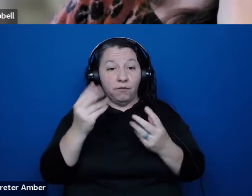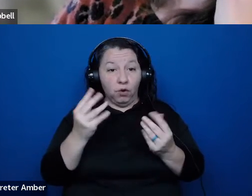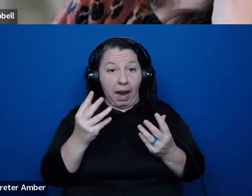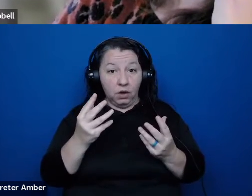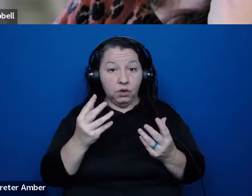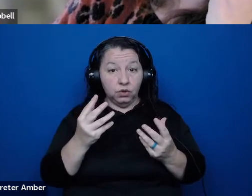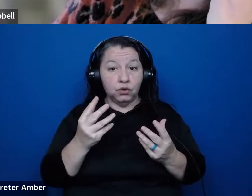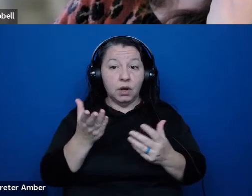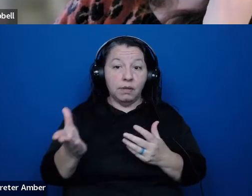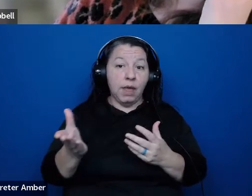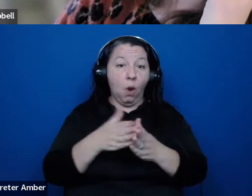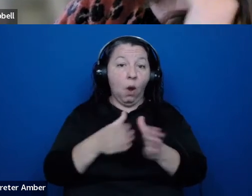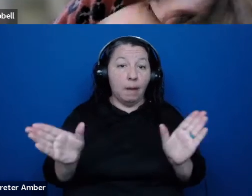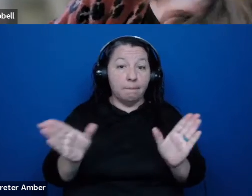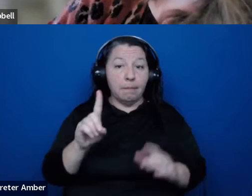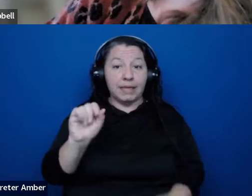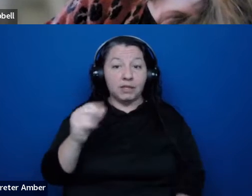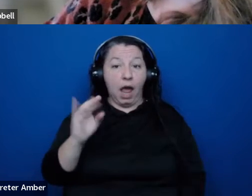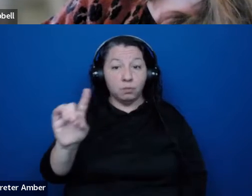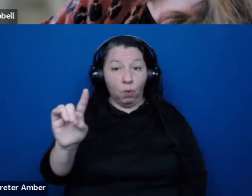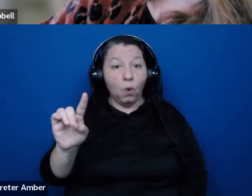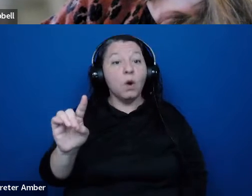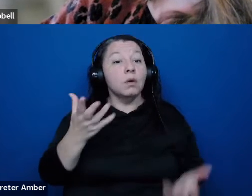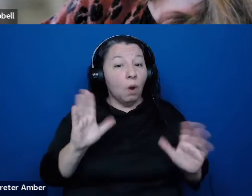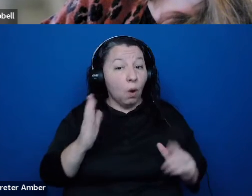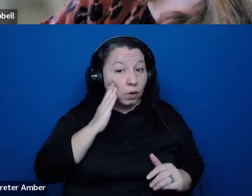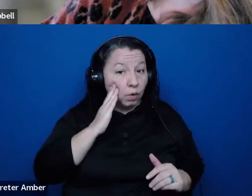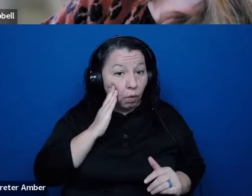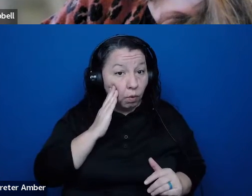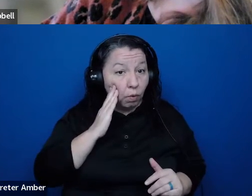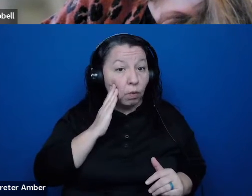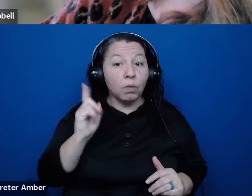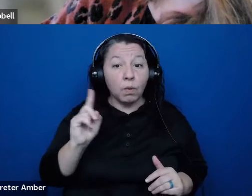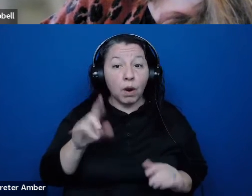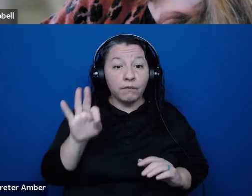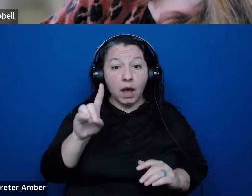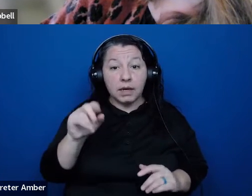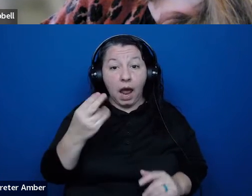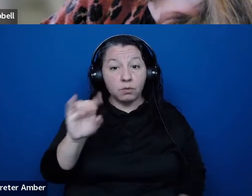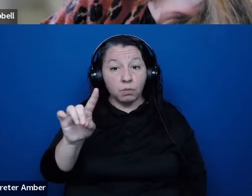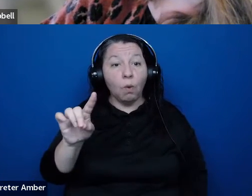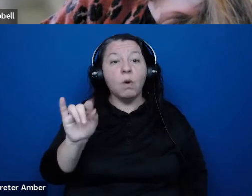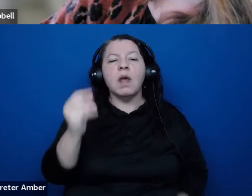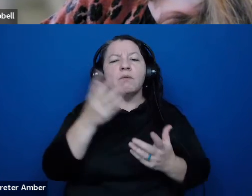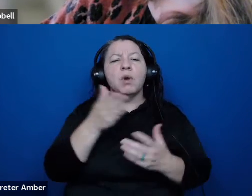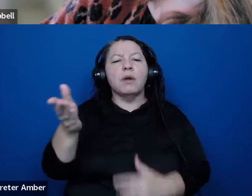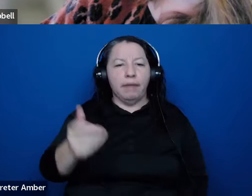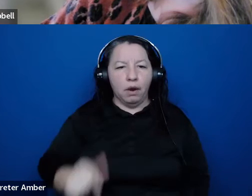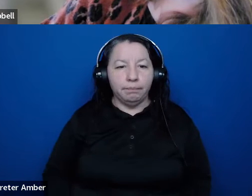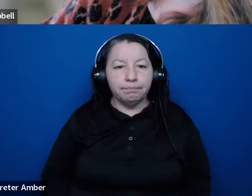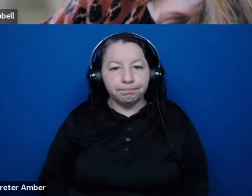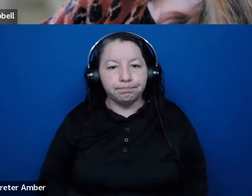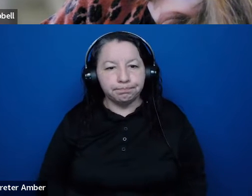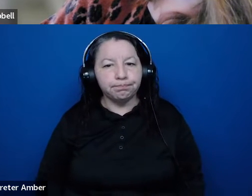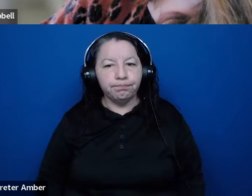on our public dashboard. So if you're all familiar with that dashboard, that information is available, although the information